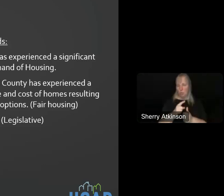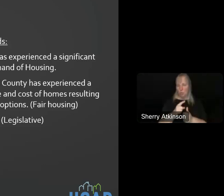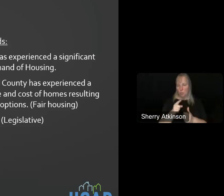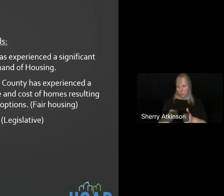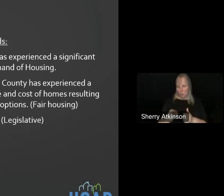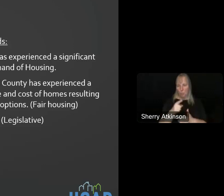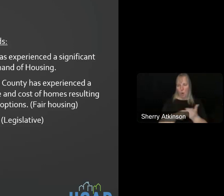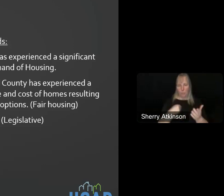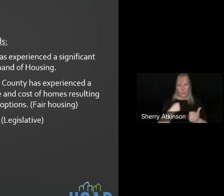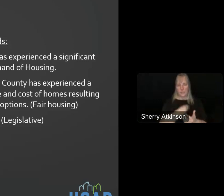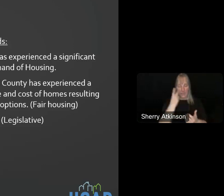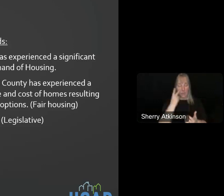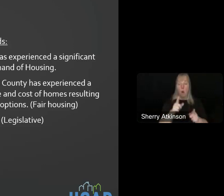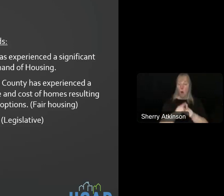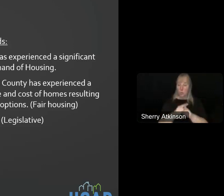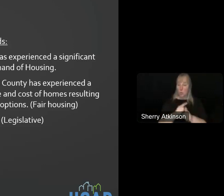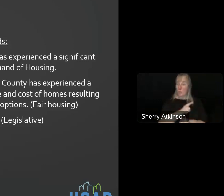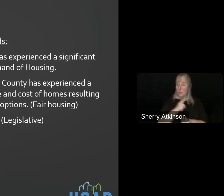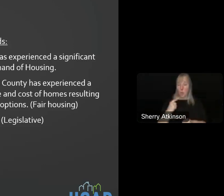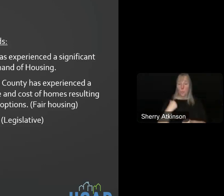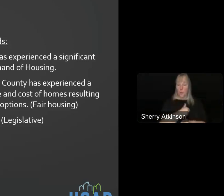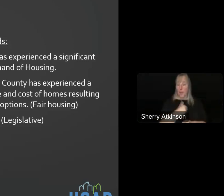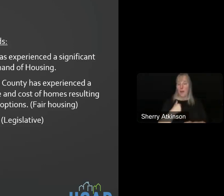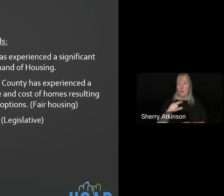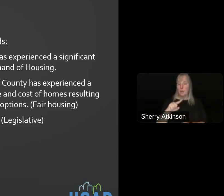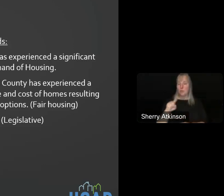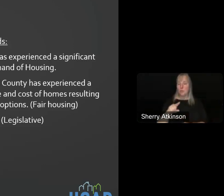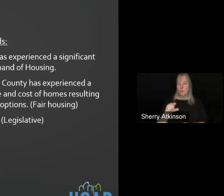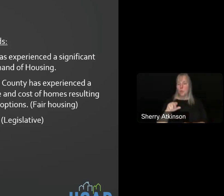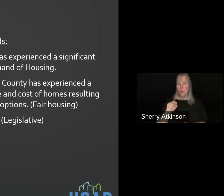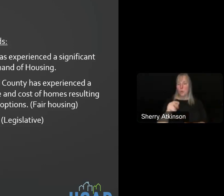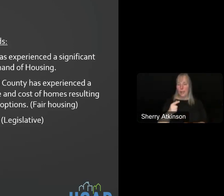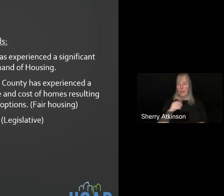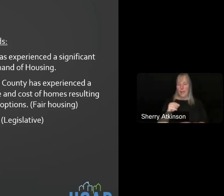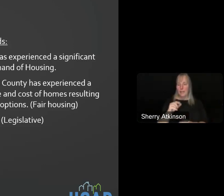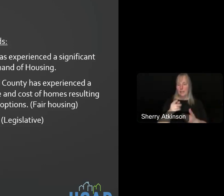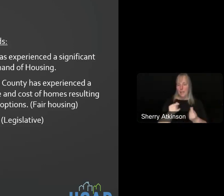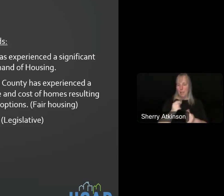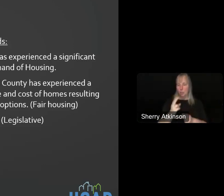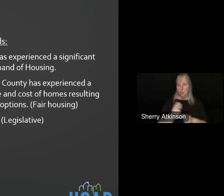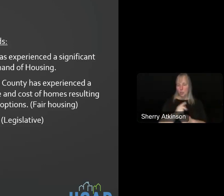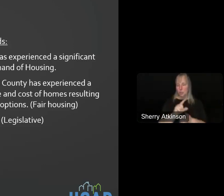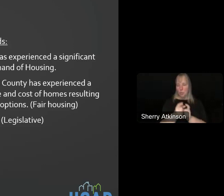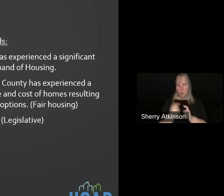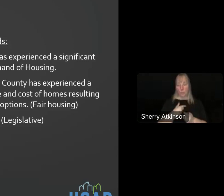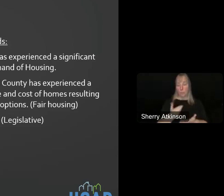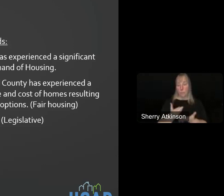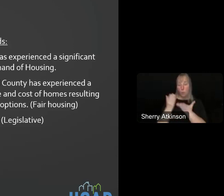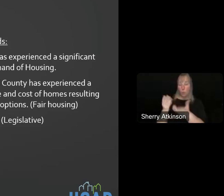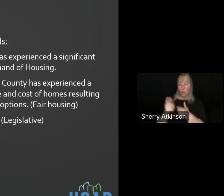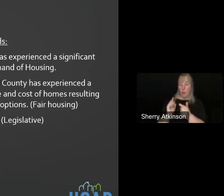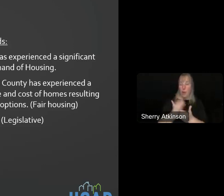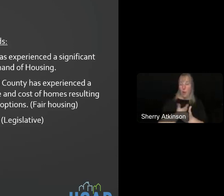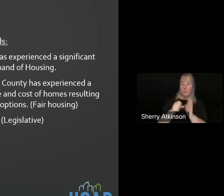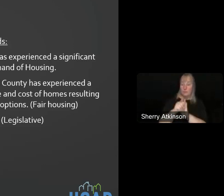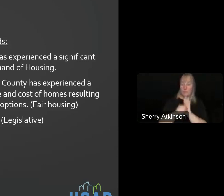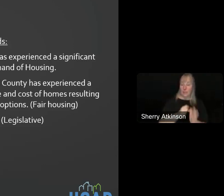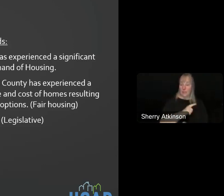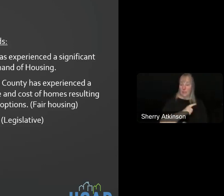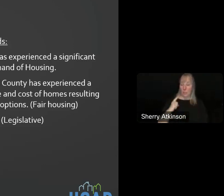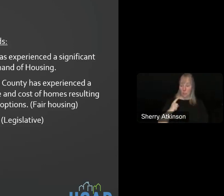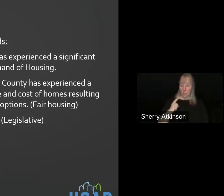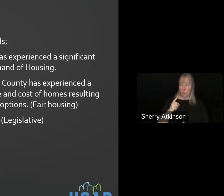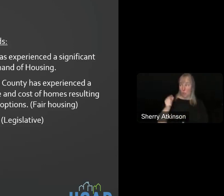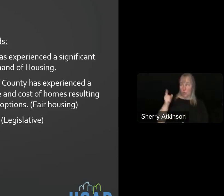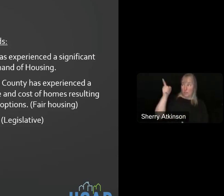have some zoning and land use changes that we've been proposed to our state legislation also that may can come up with some kind of